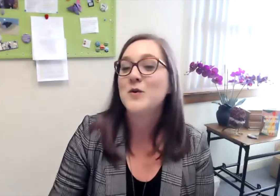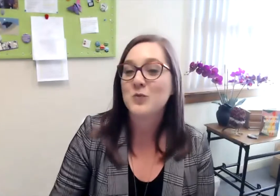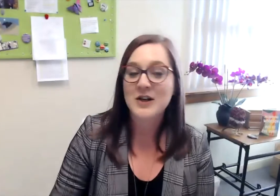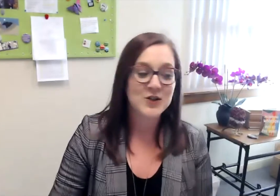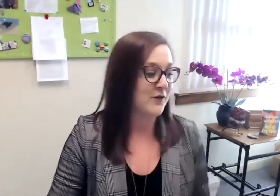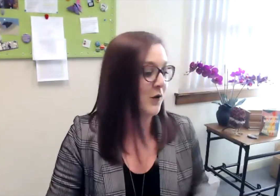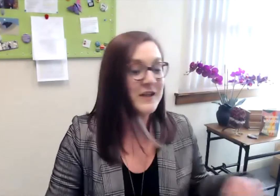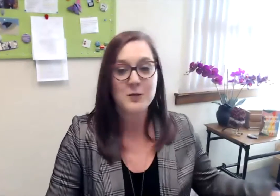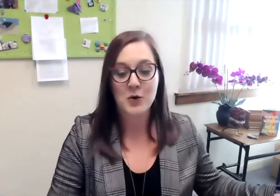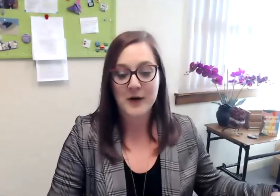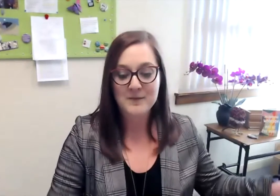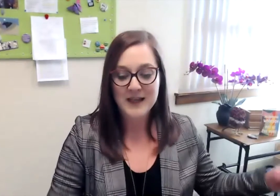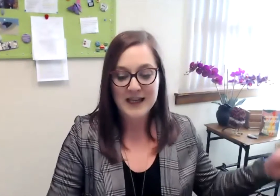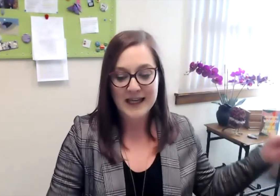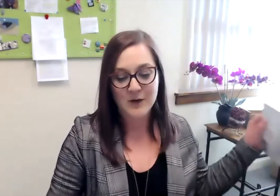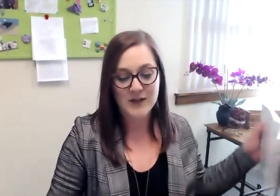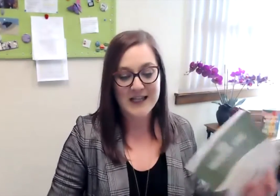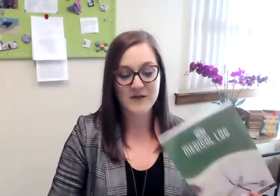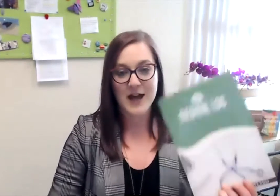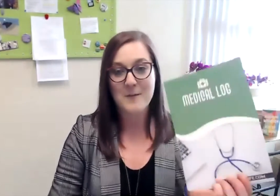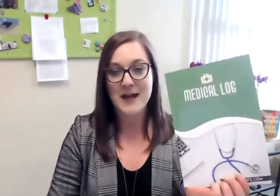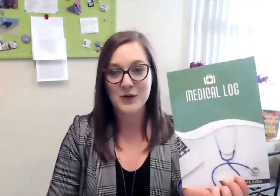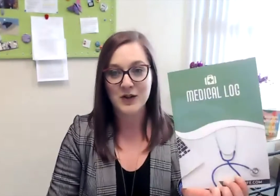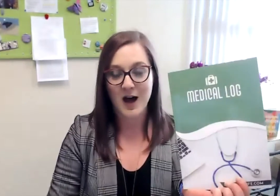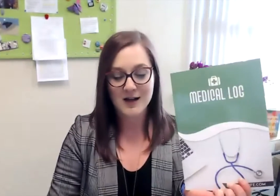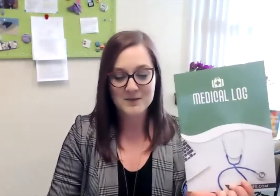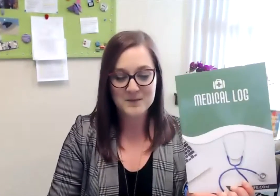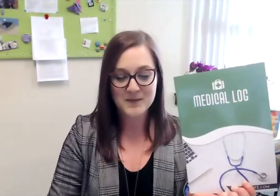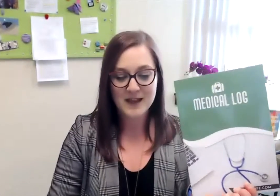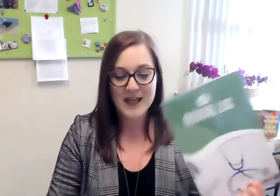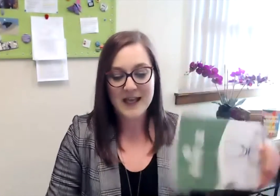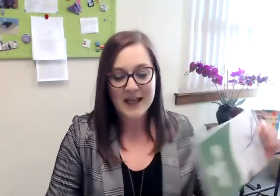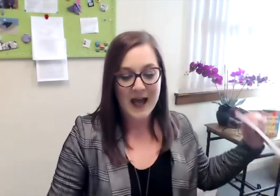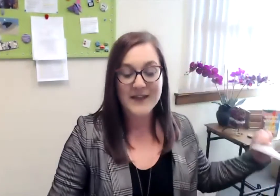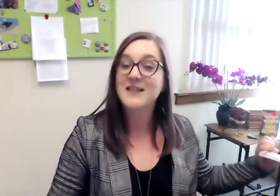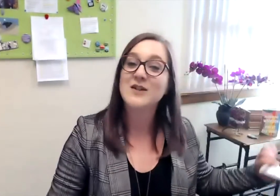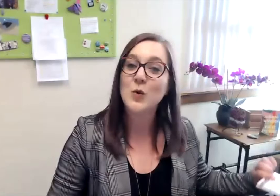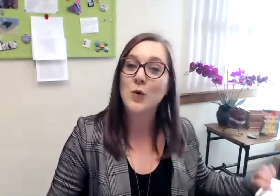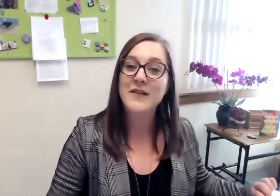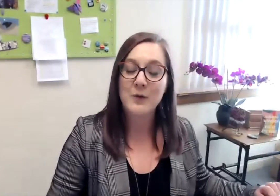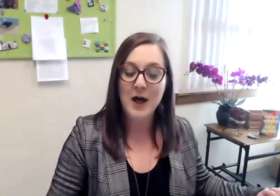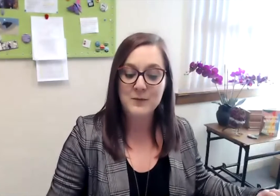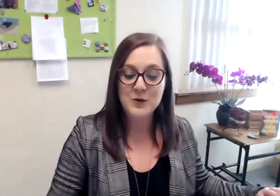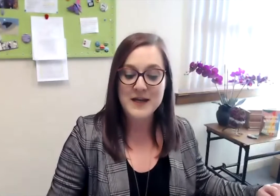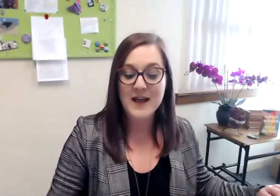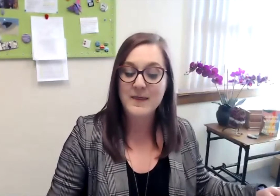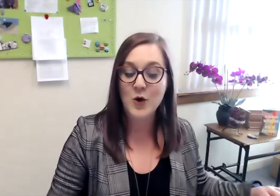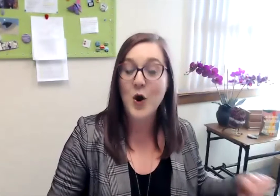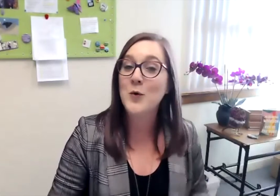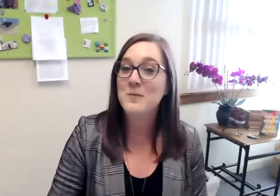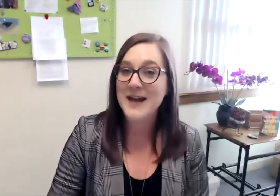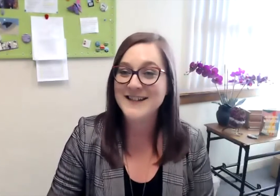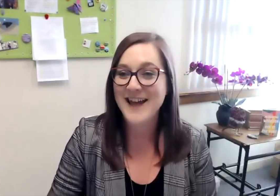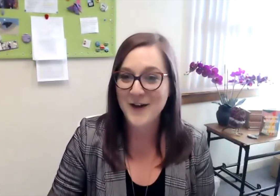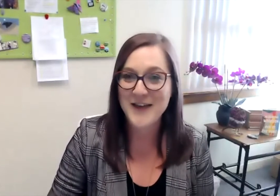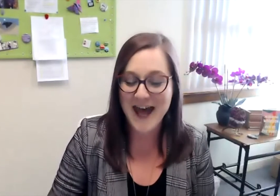Everyone who is registered for this program can receive a medical log. This is a tool that will help you be your